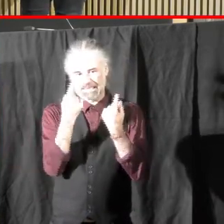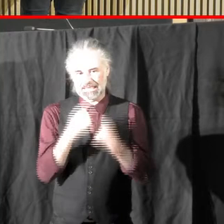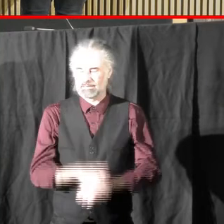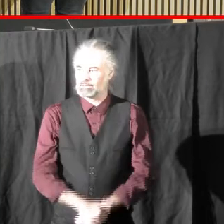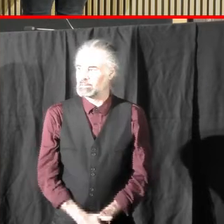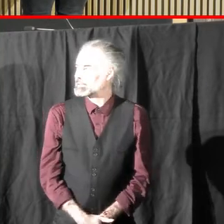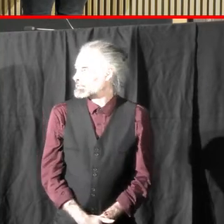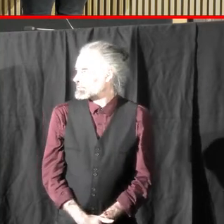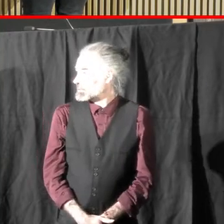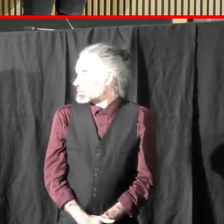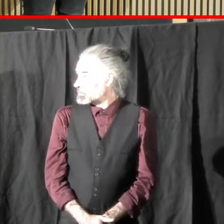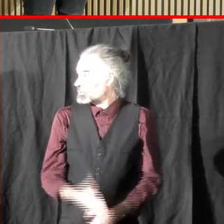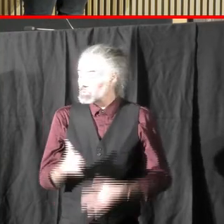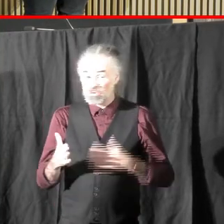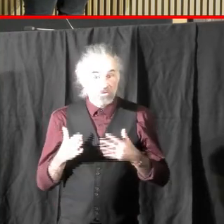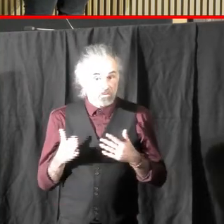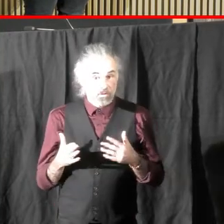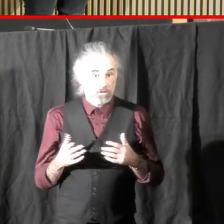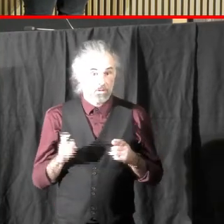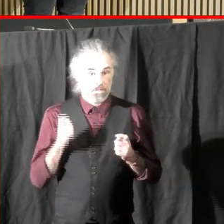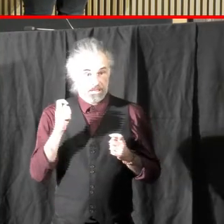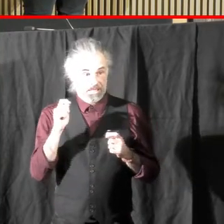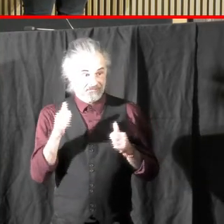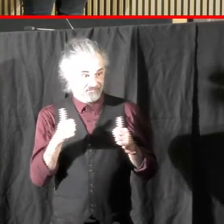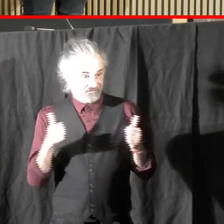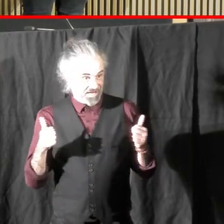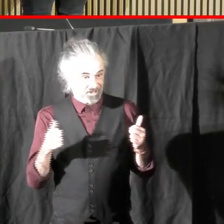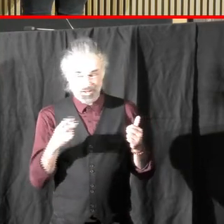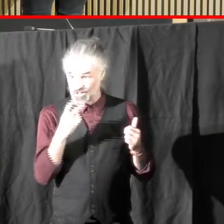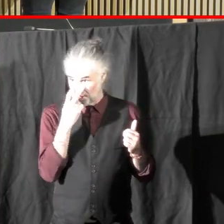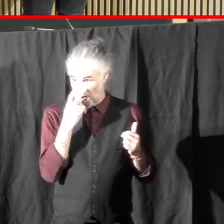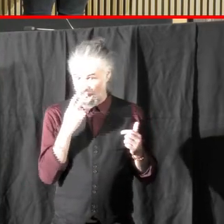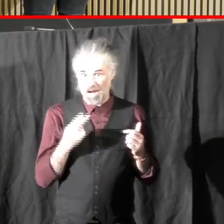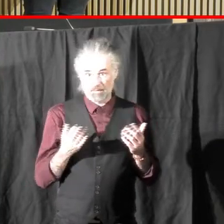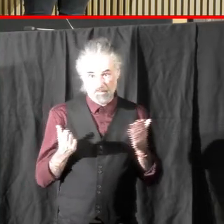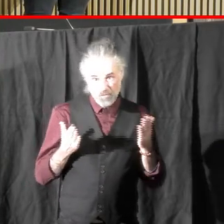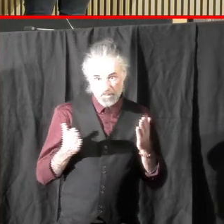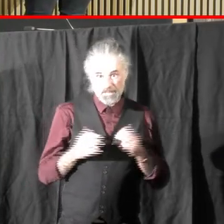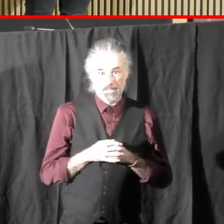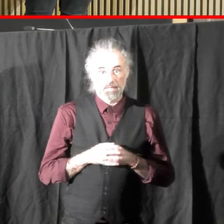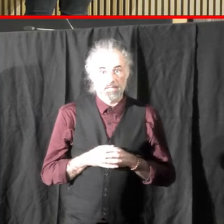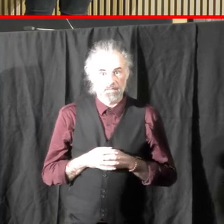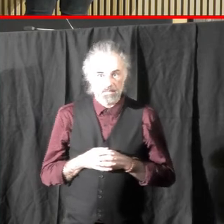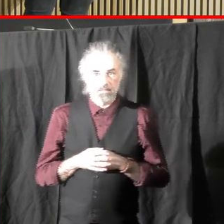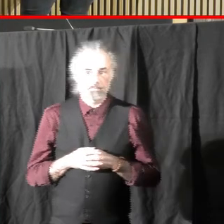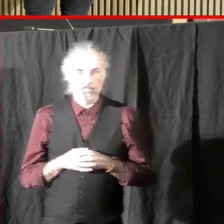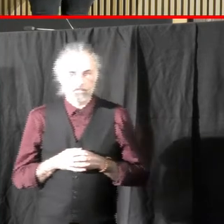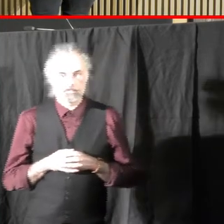This has brought us close to the end of our evening together, temporarily. Well, I guess